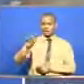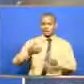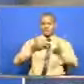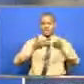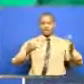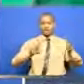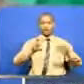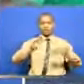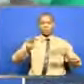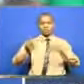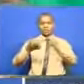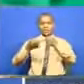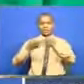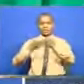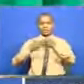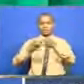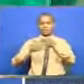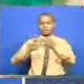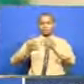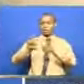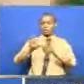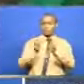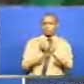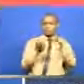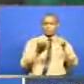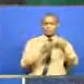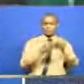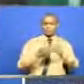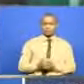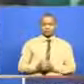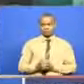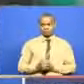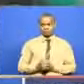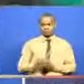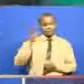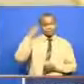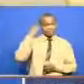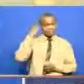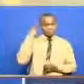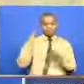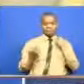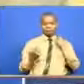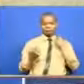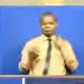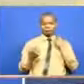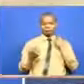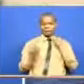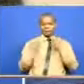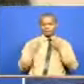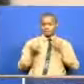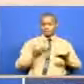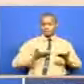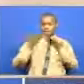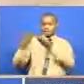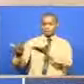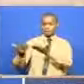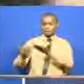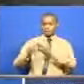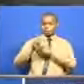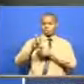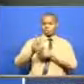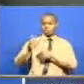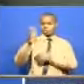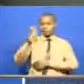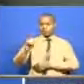in the same period in 2019. Earnings from black tea export increased by 22% in half year one of 2020